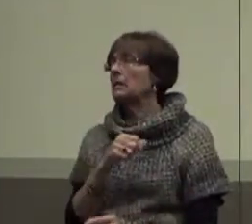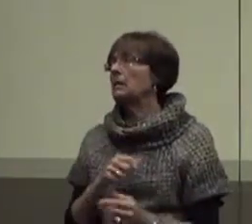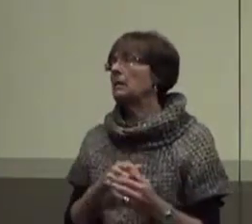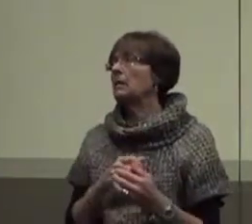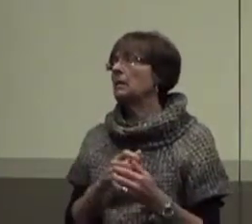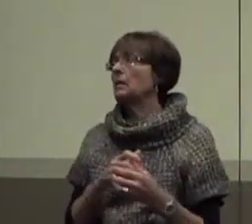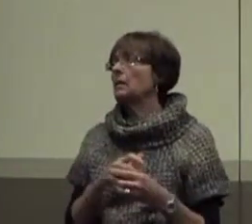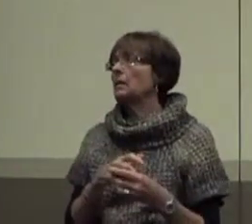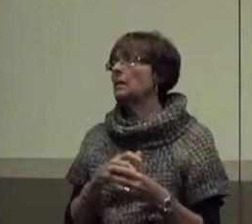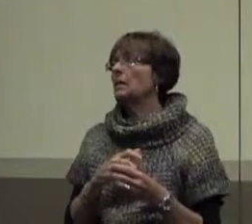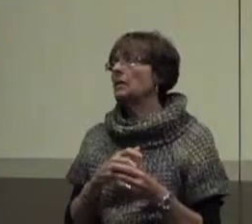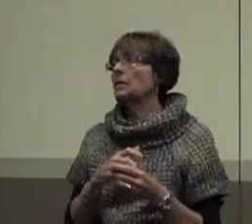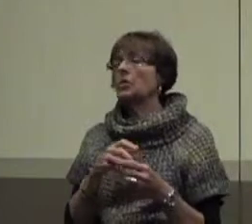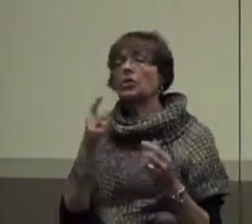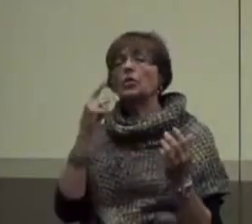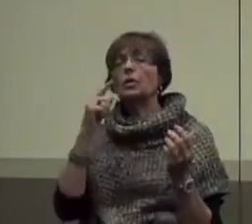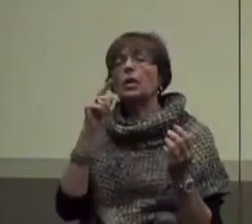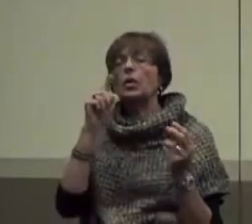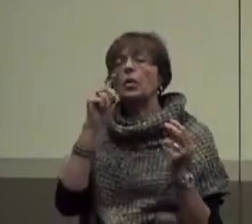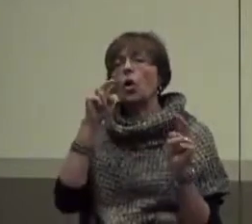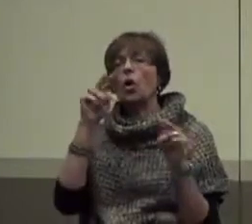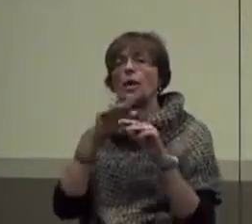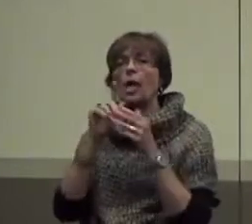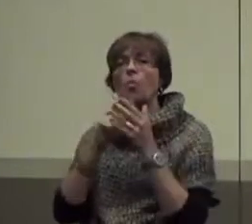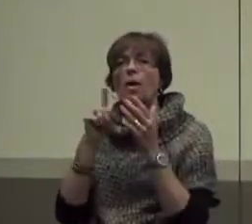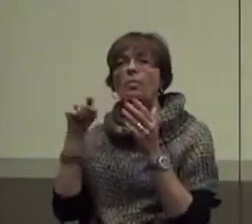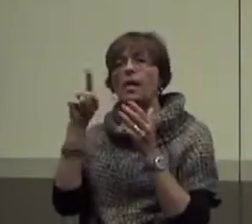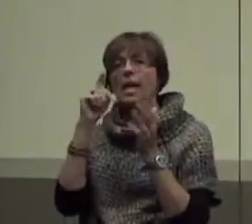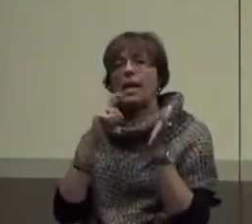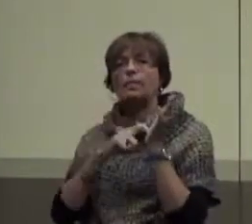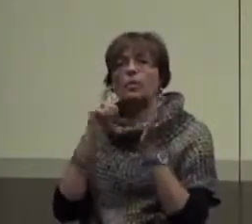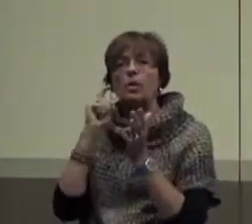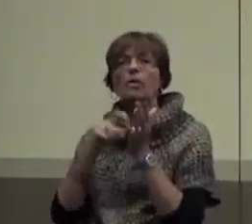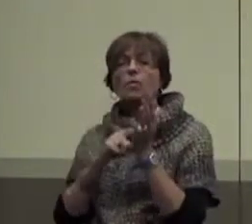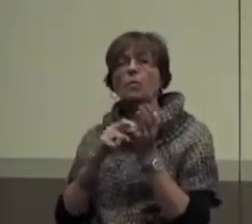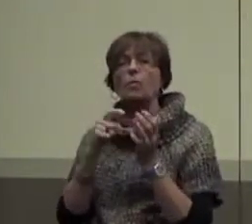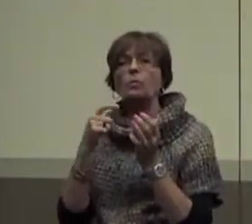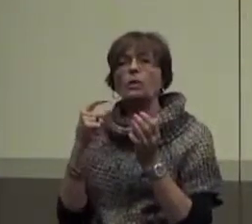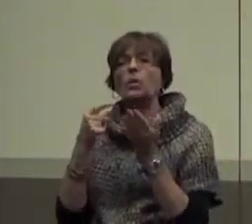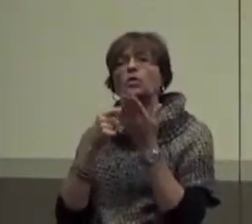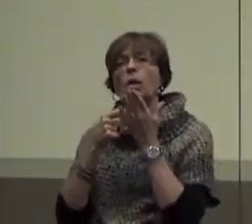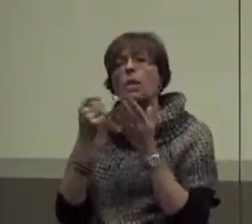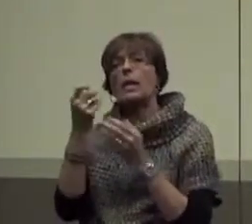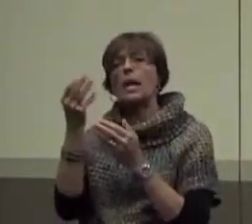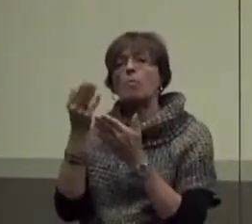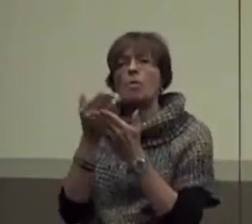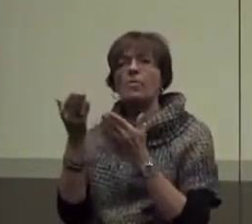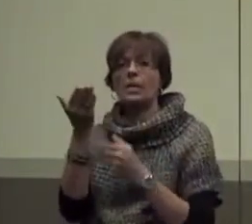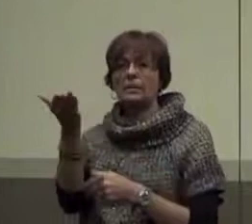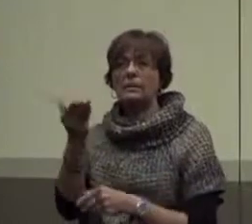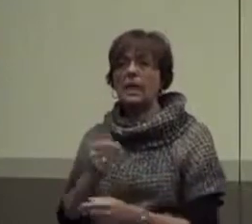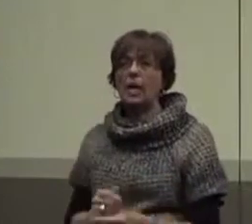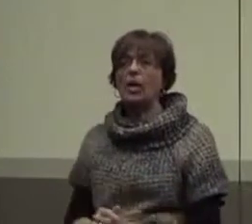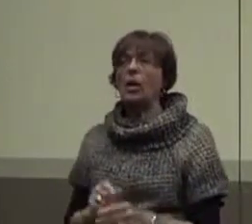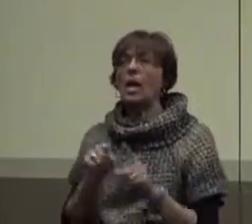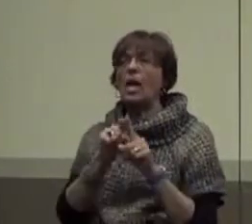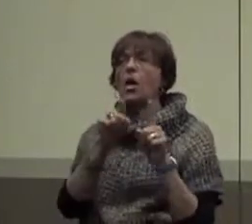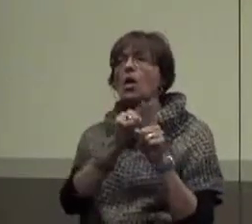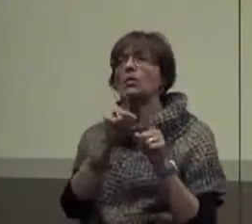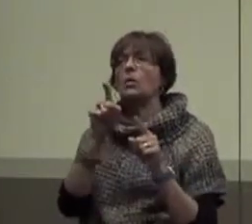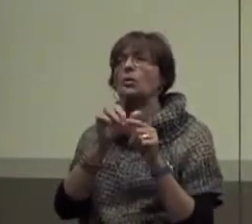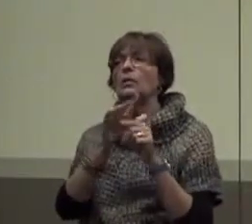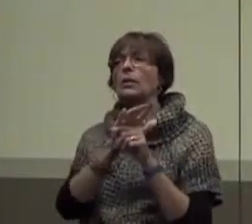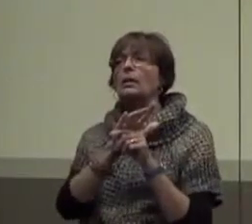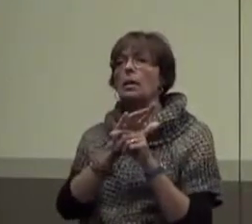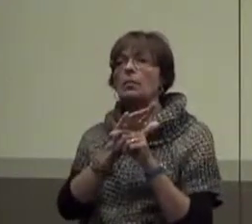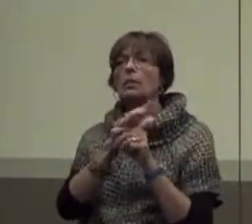can walk through looking at what they observed, and we can talk about a number of things there, but also there's like a completed